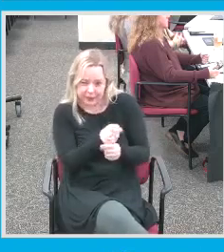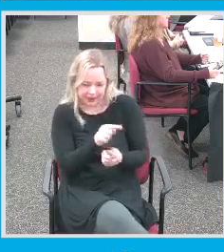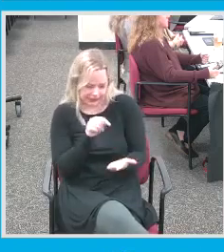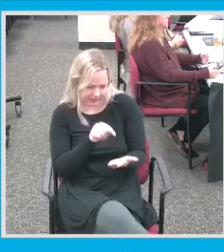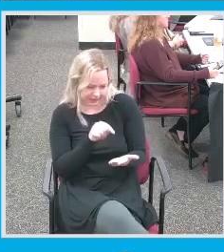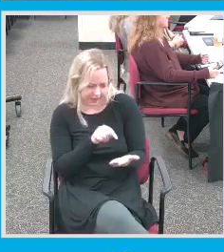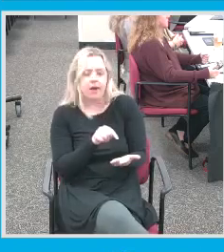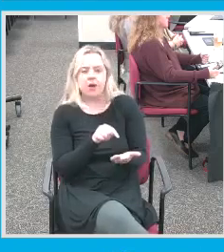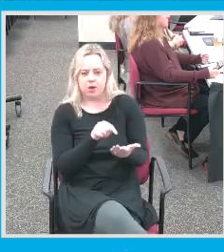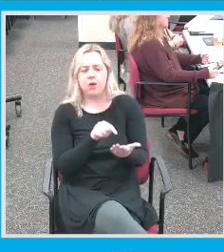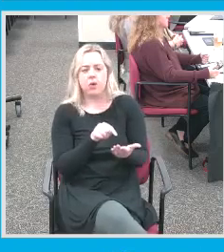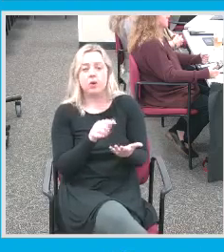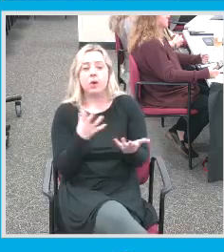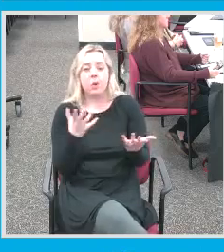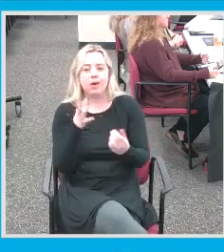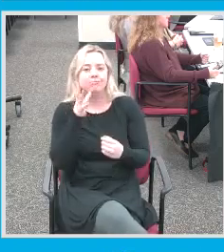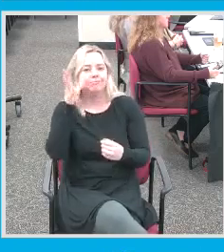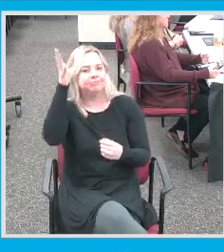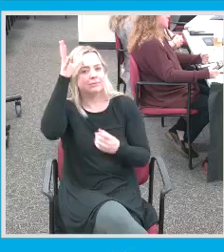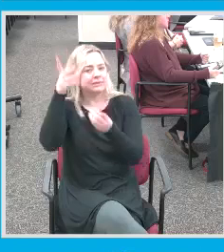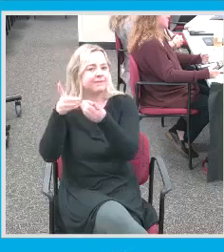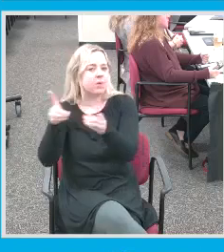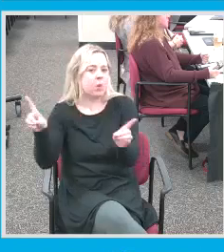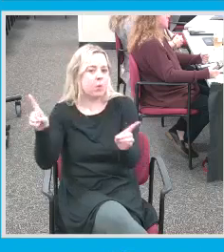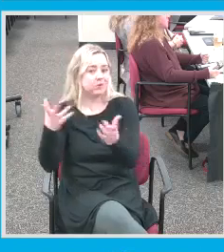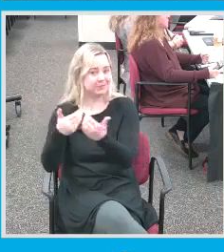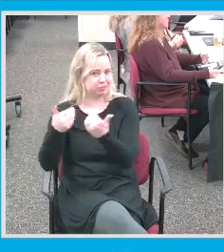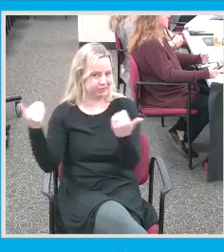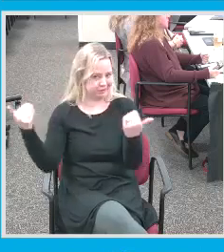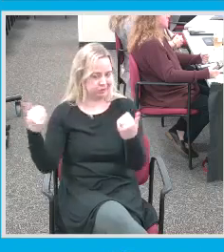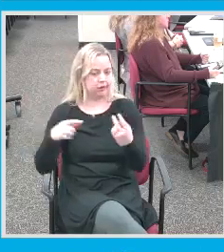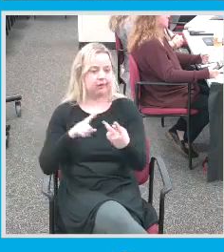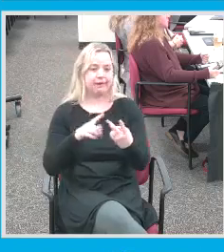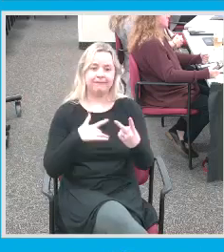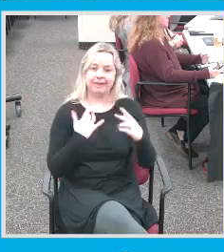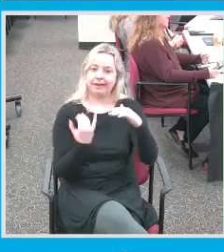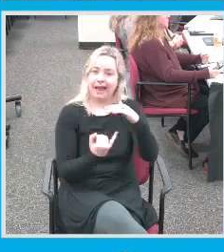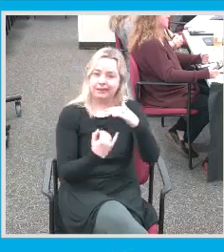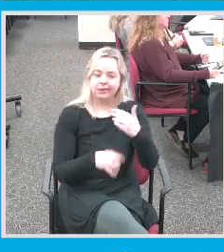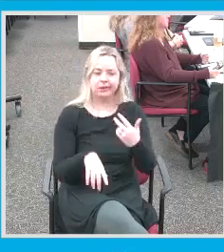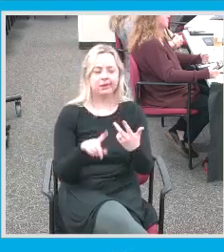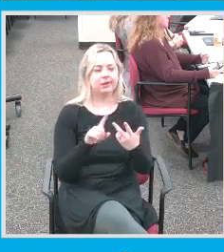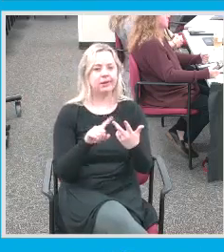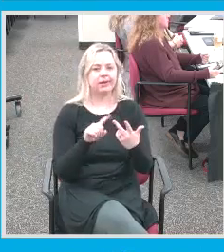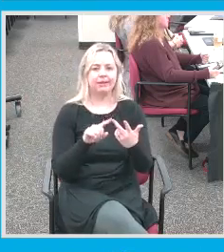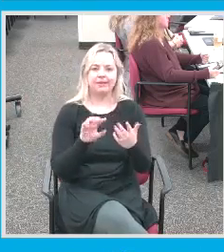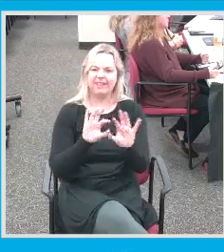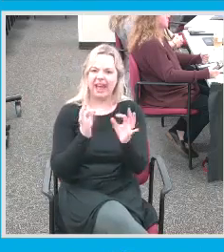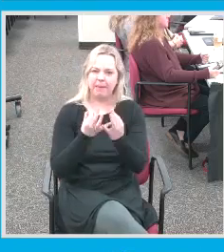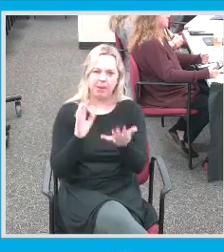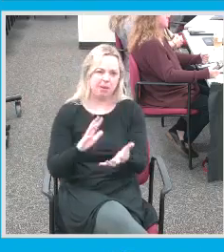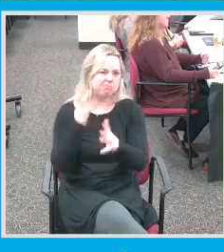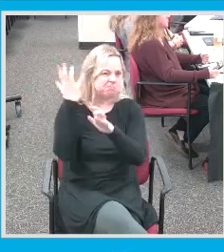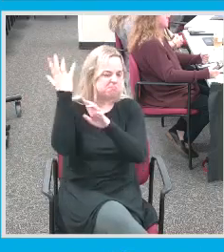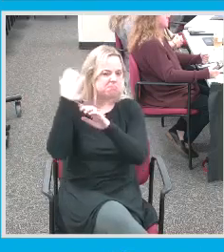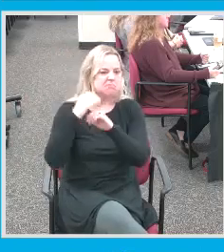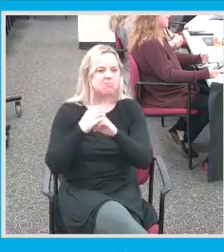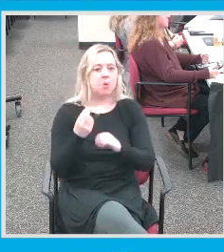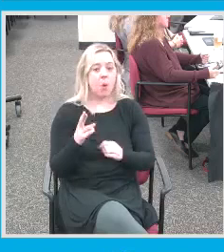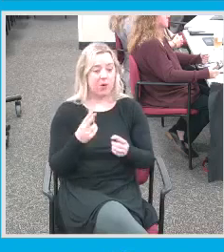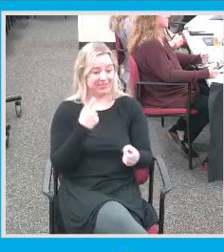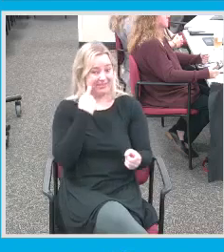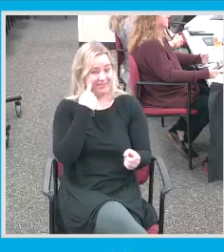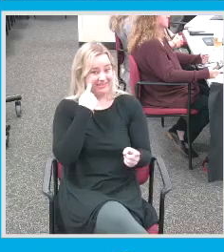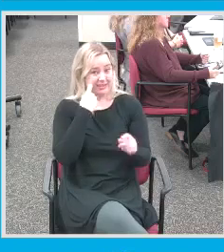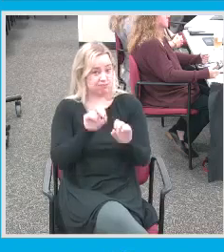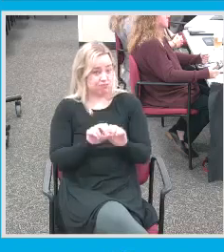There we go. Were parental divorce and separation, isolation, family discord, and a previous breakup or a recent breakup.